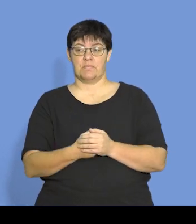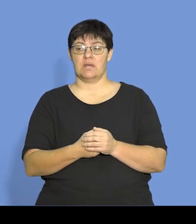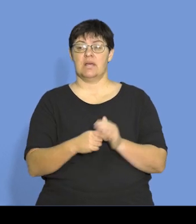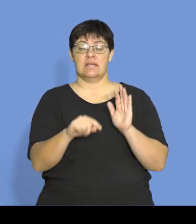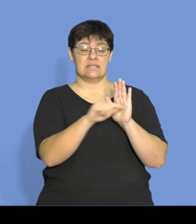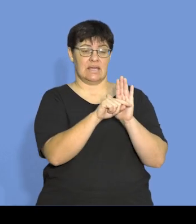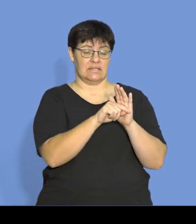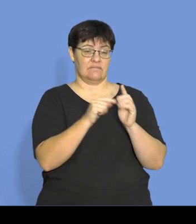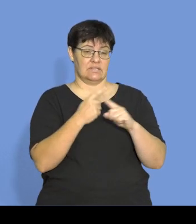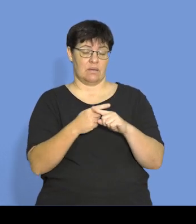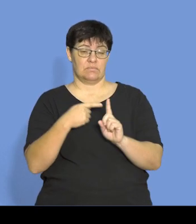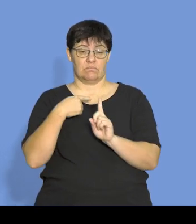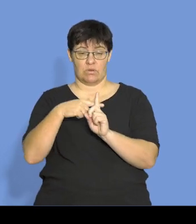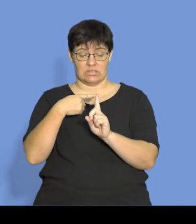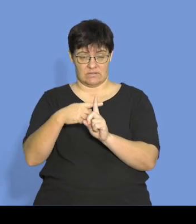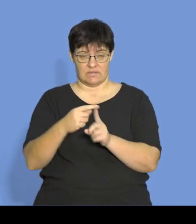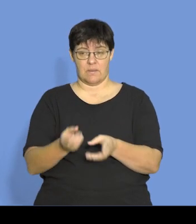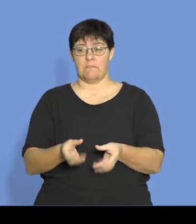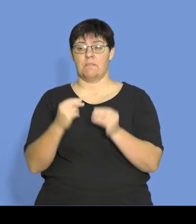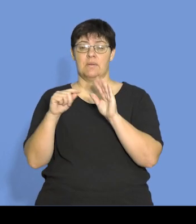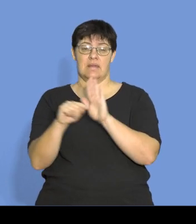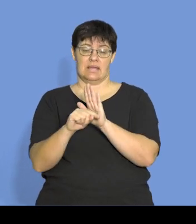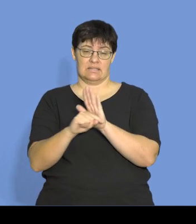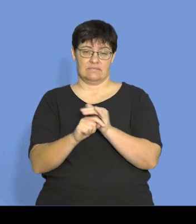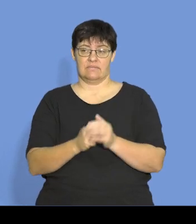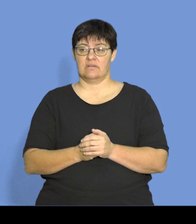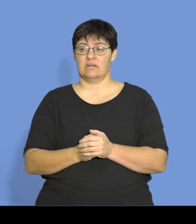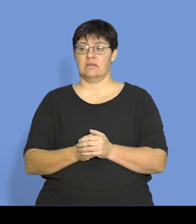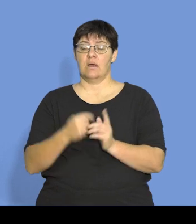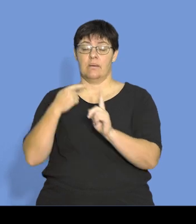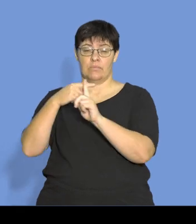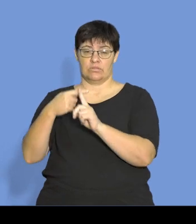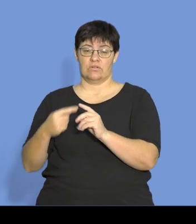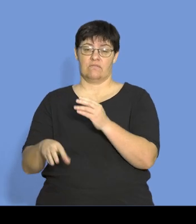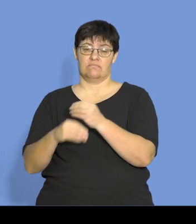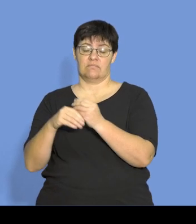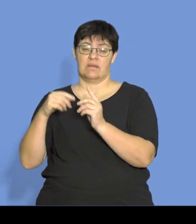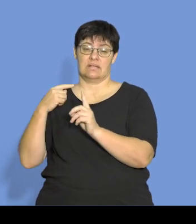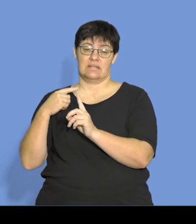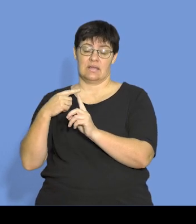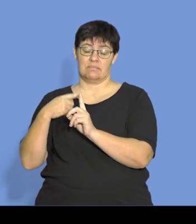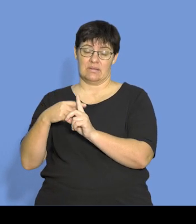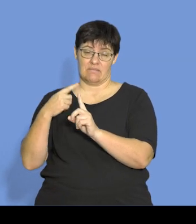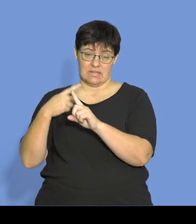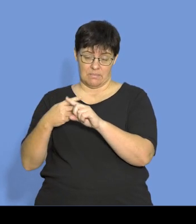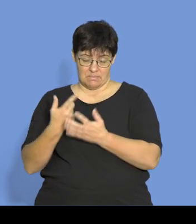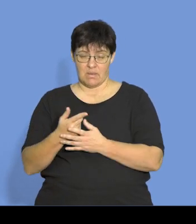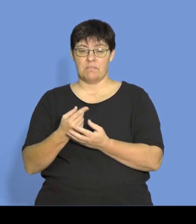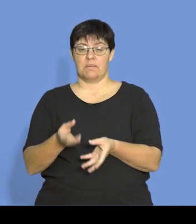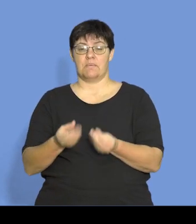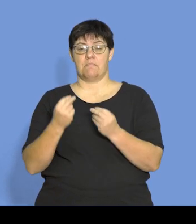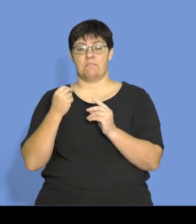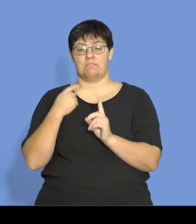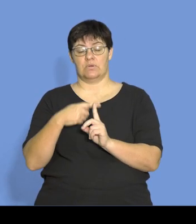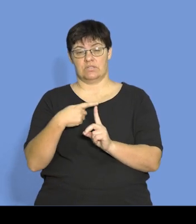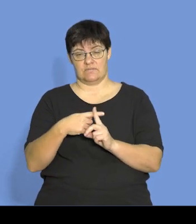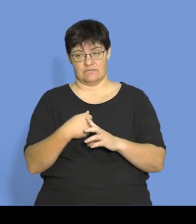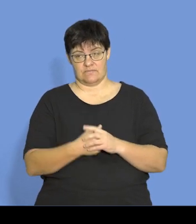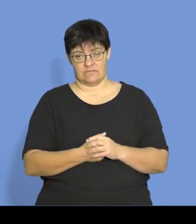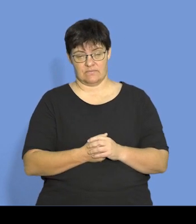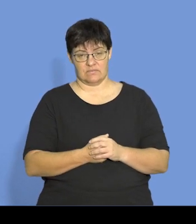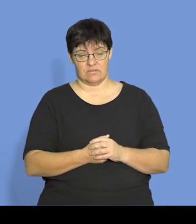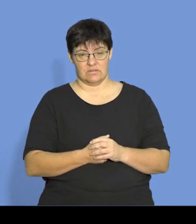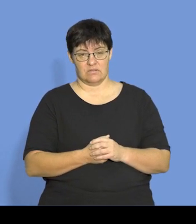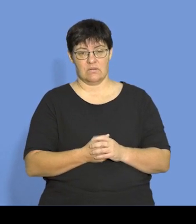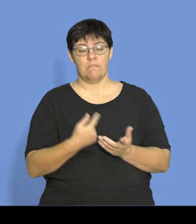me a positive, negative by positive gives me a negative, and then positive by positive gives me a